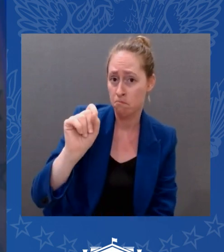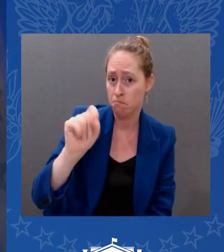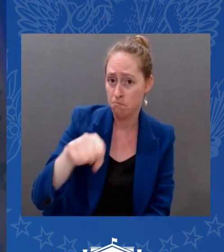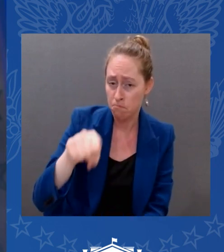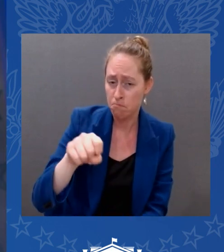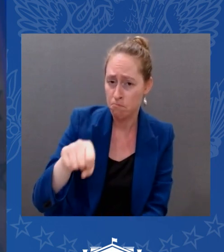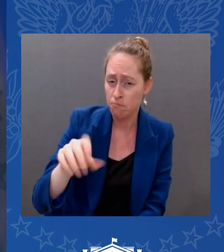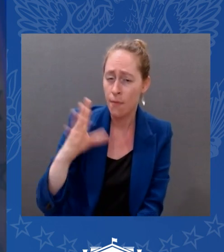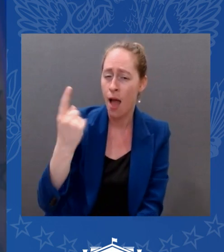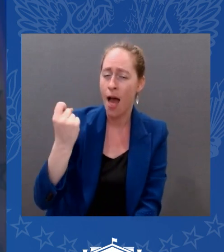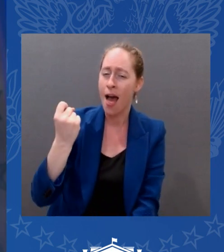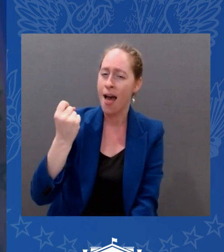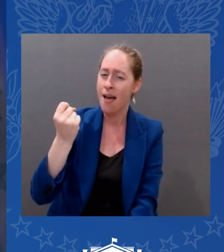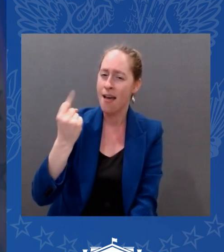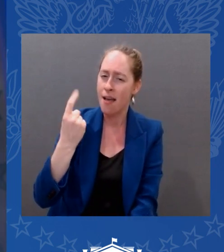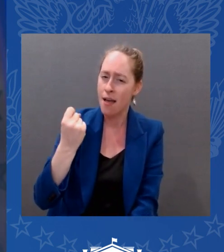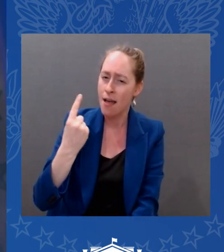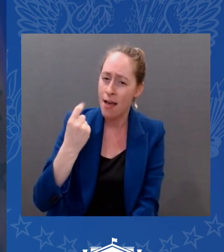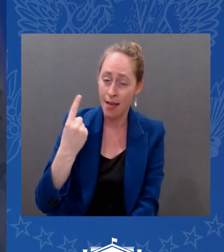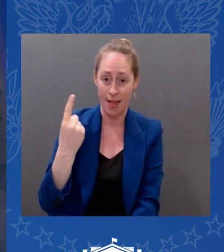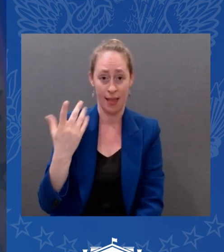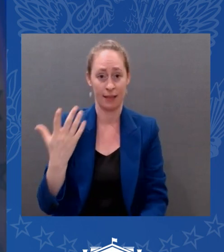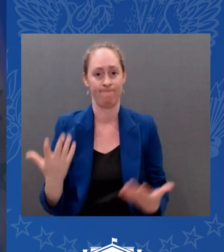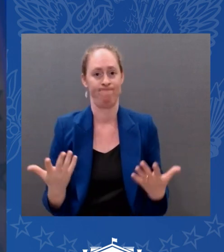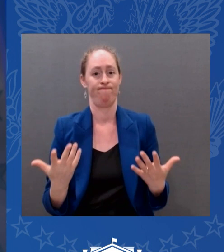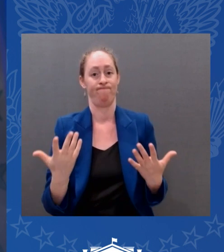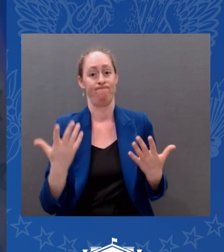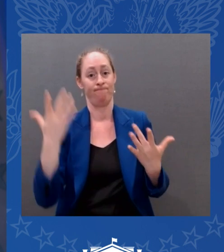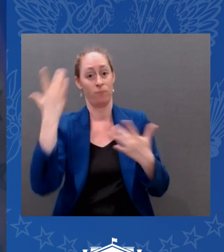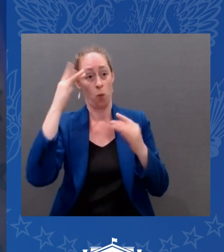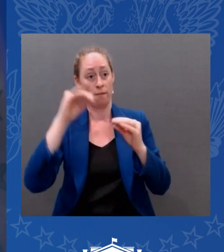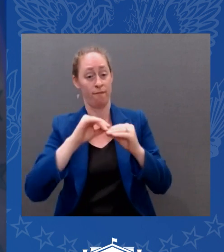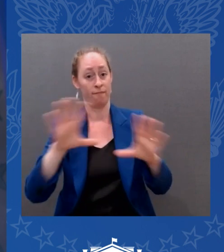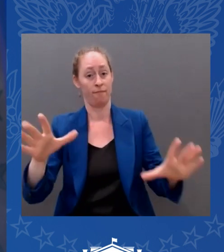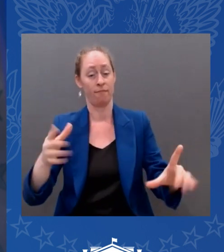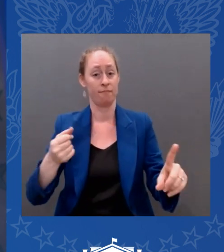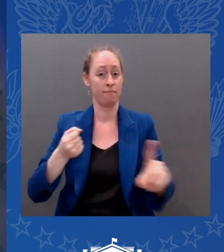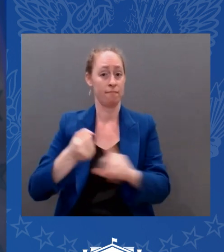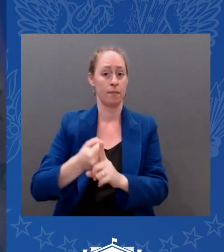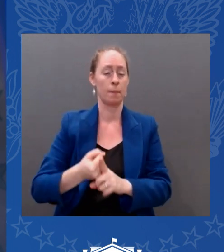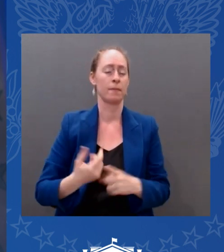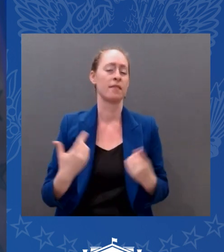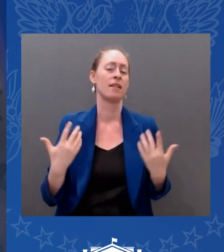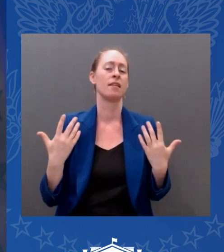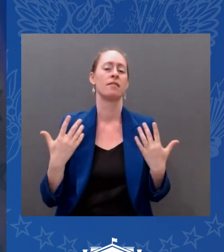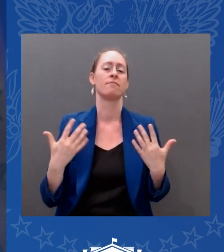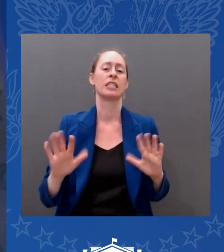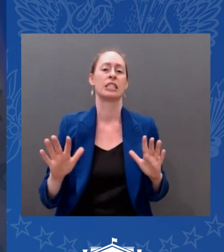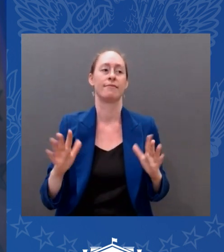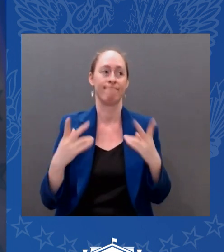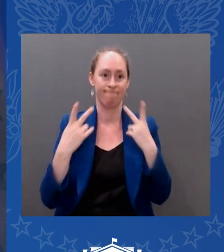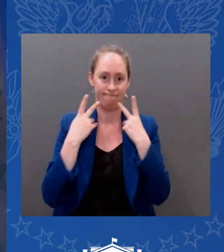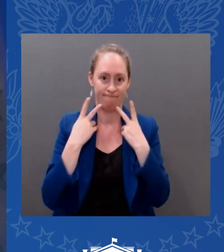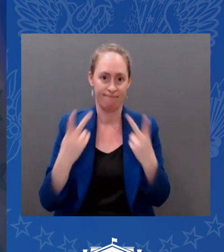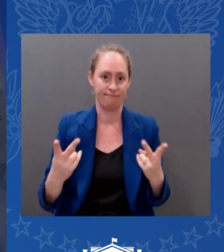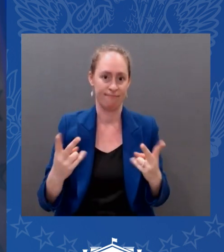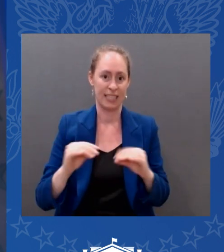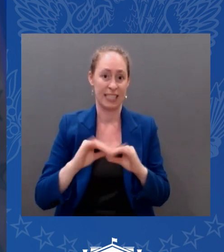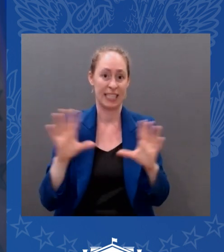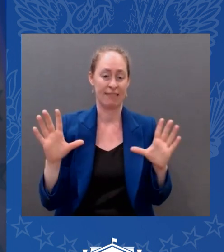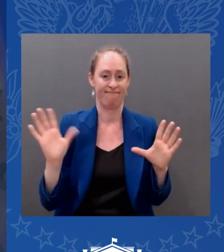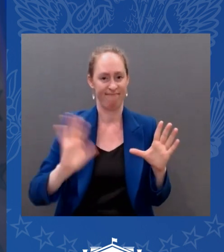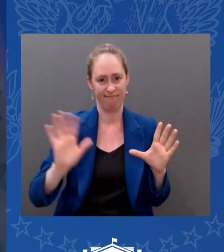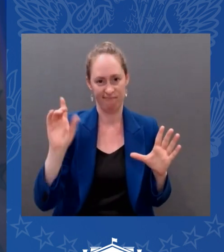the COVID-19 pandemic has clearly demonstrated that there is still much work to be done. And in attaining